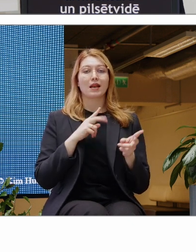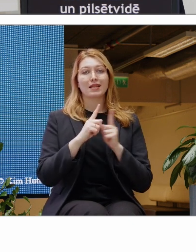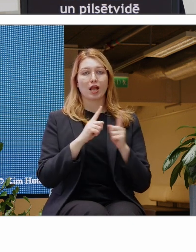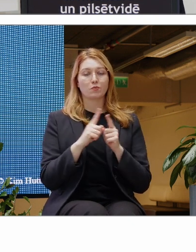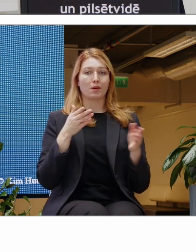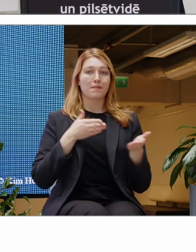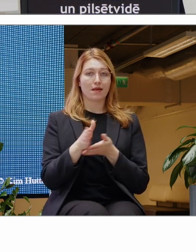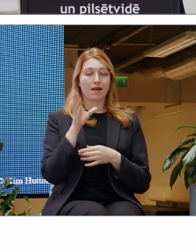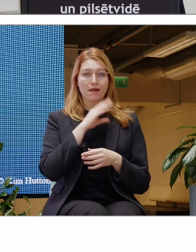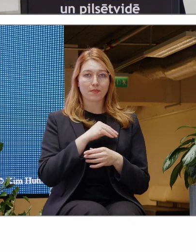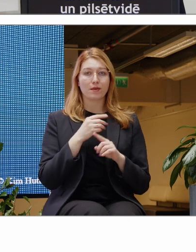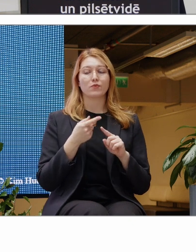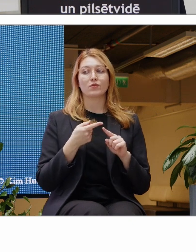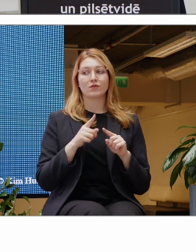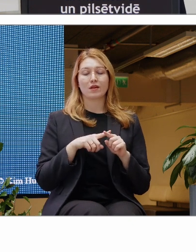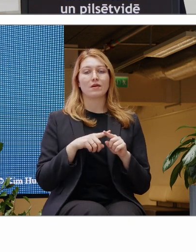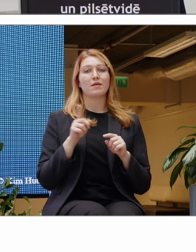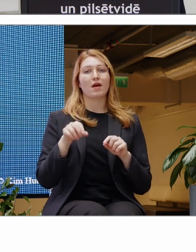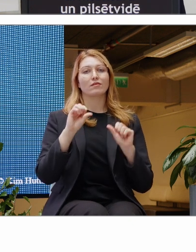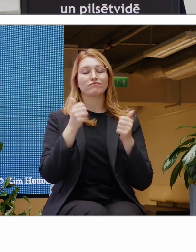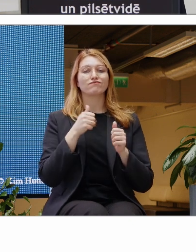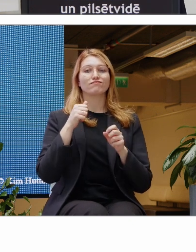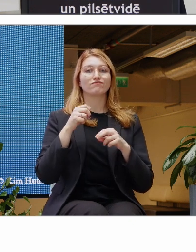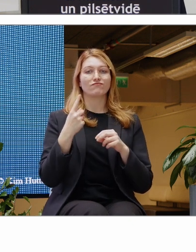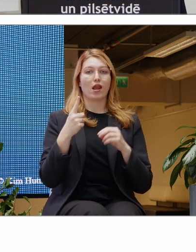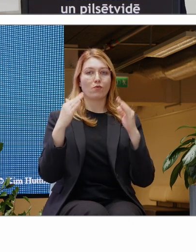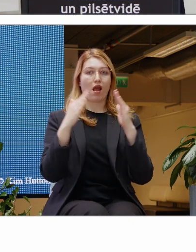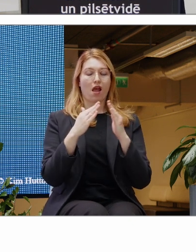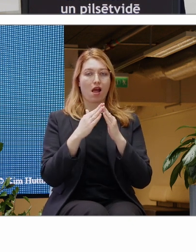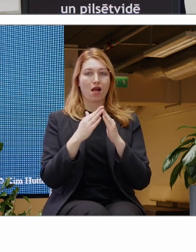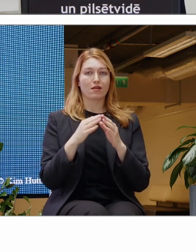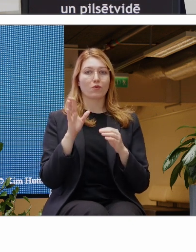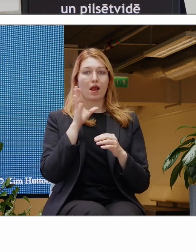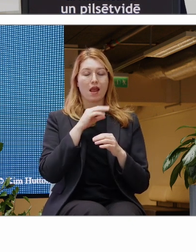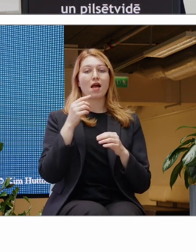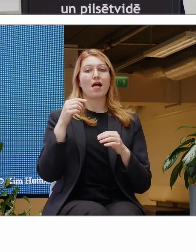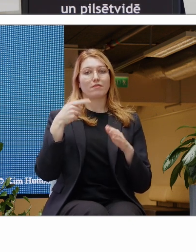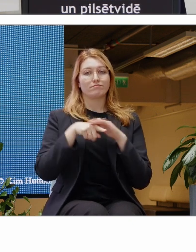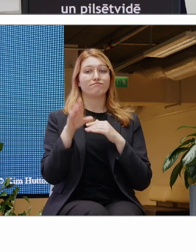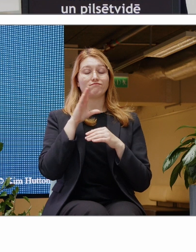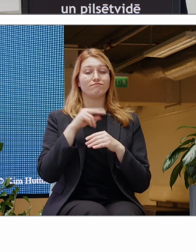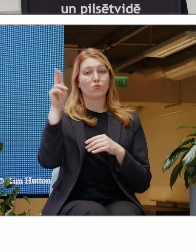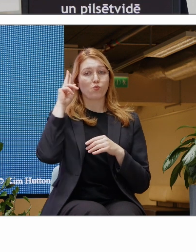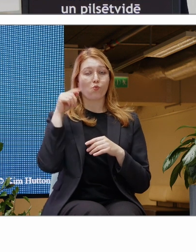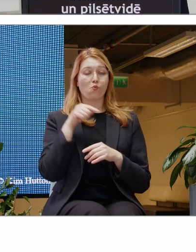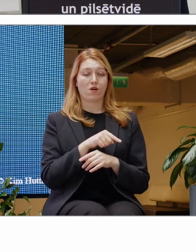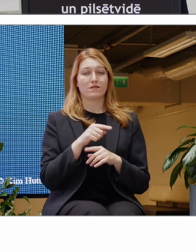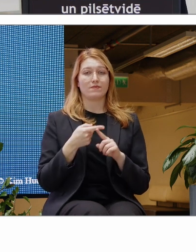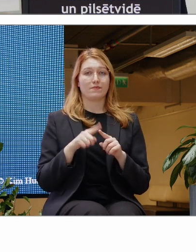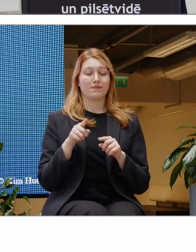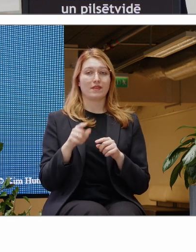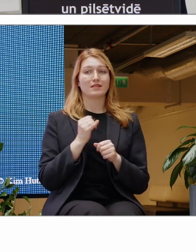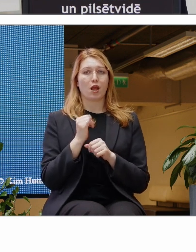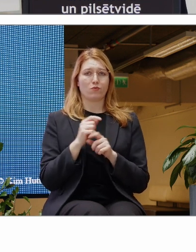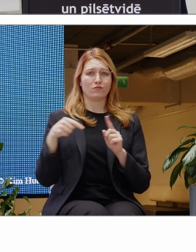gap, the fact that this isn't about just designing one building with an accessible toilet and a ramp. It's the end-to-end user journey. It's